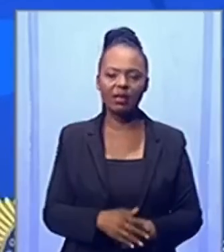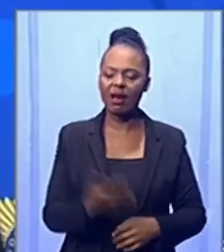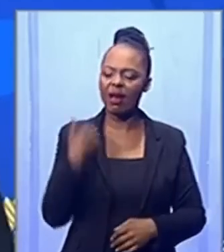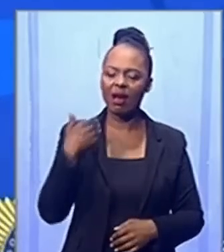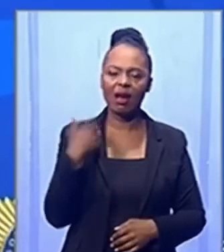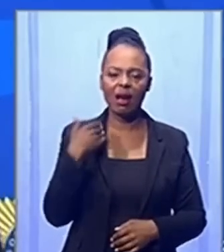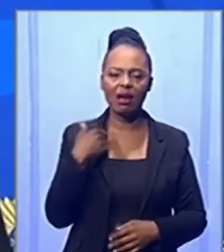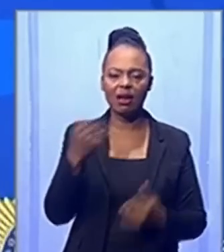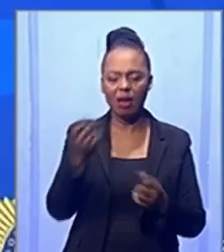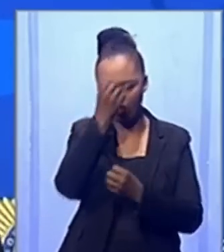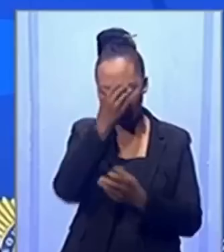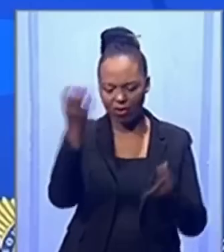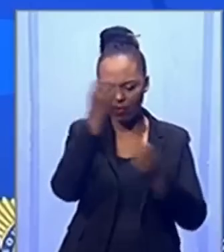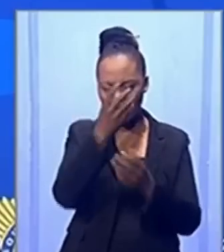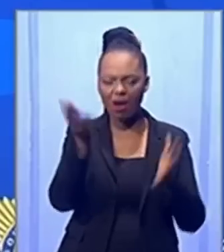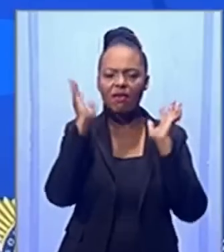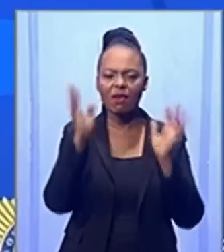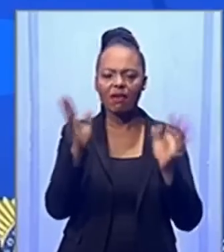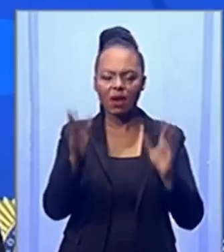this information, we'll repeat.